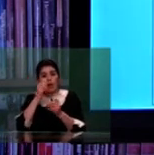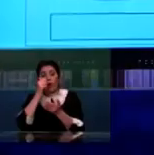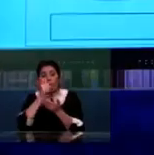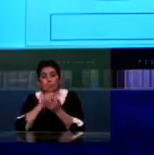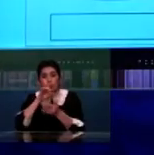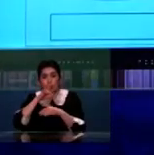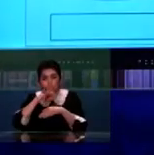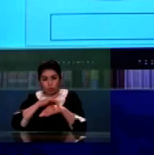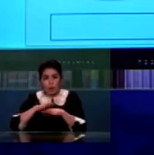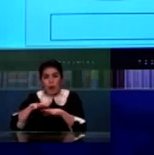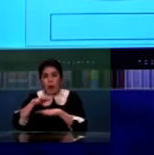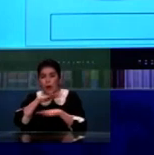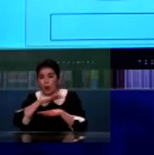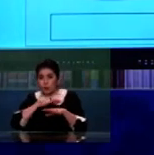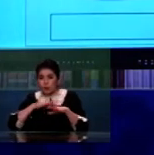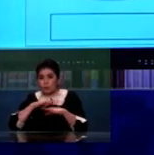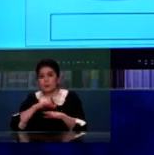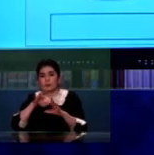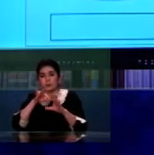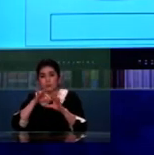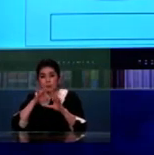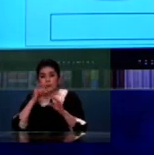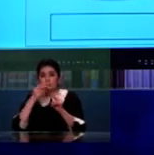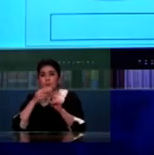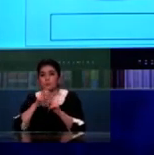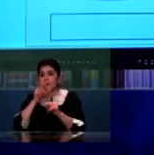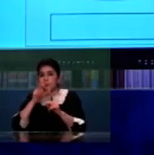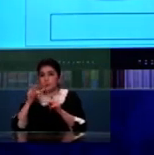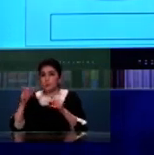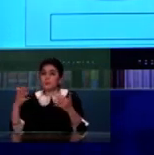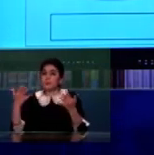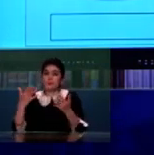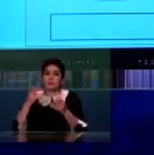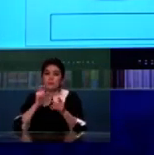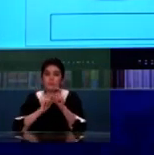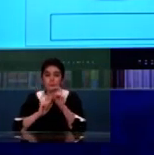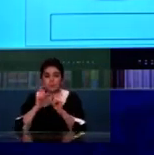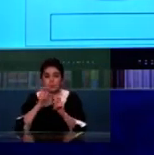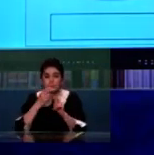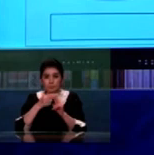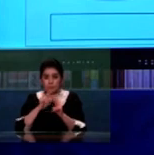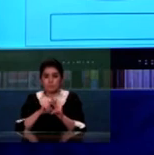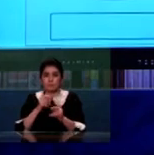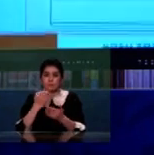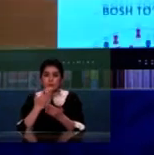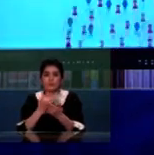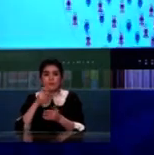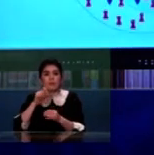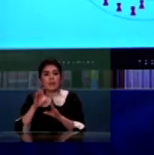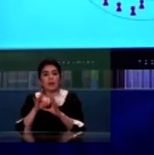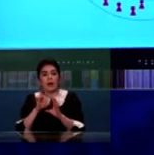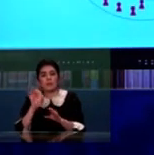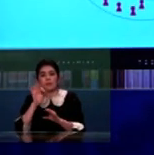bu Toshkent shahrining aholisi tanlama demak, qanchadir odamlardan savol-javob qilasiz. Lekin bu